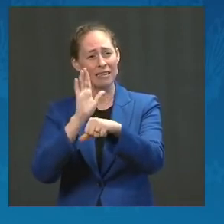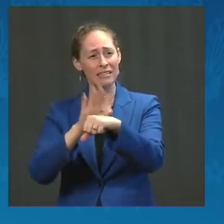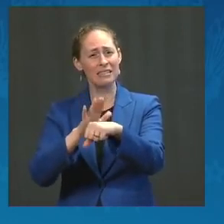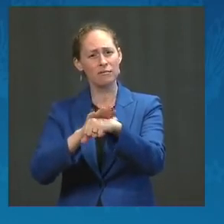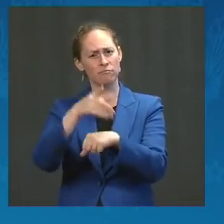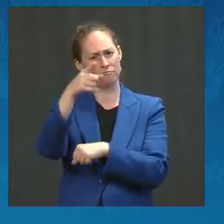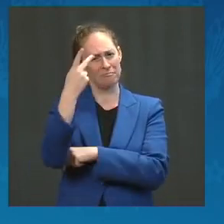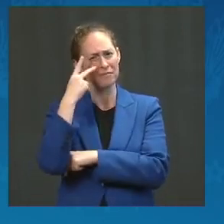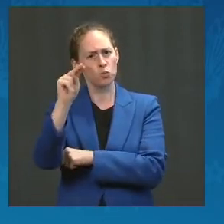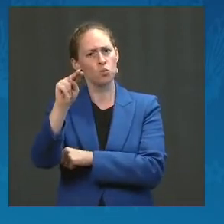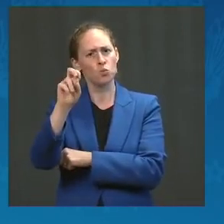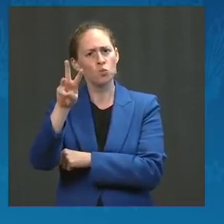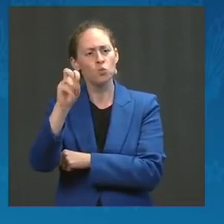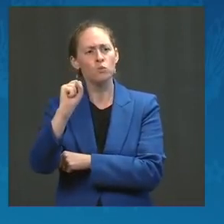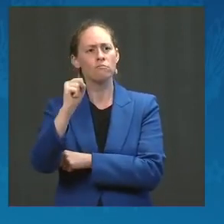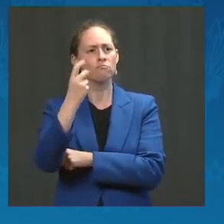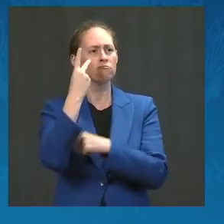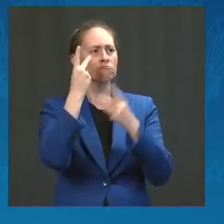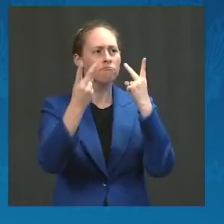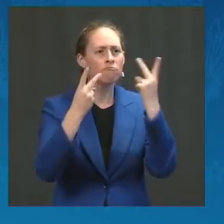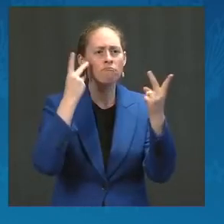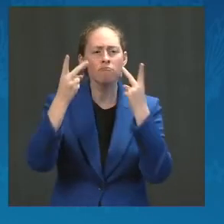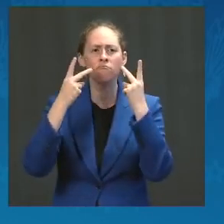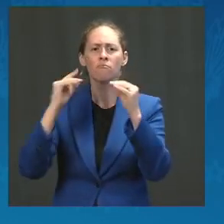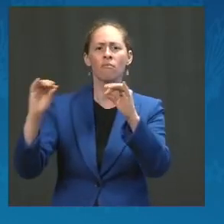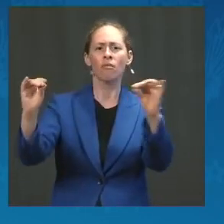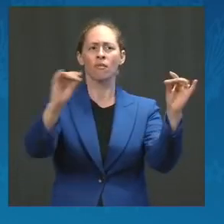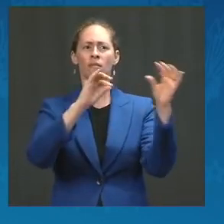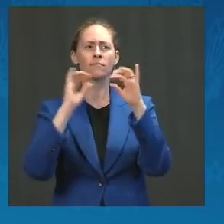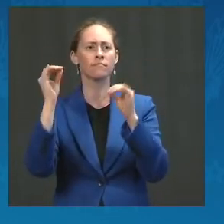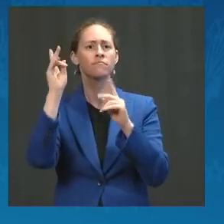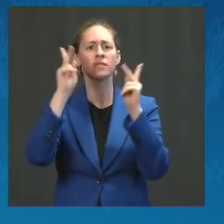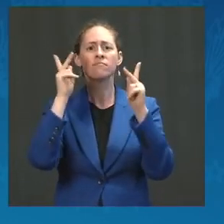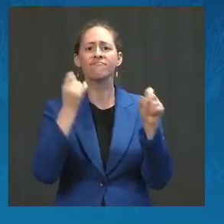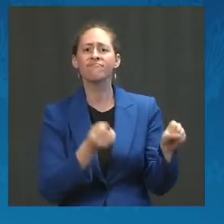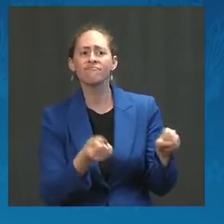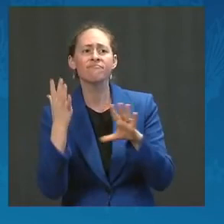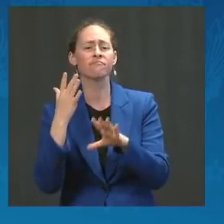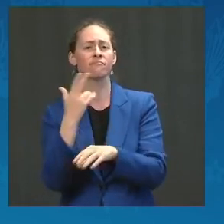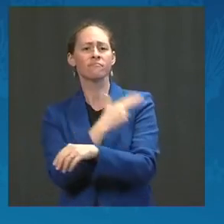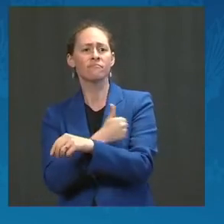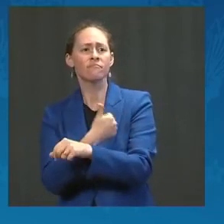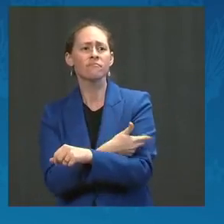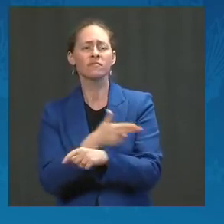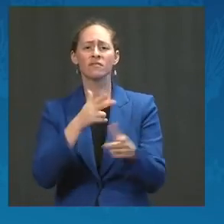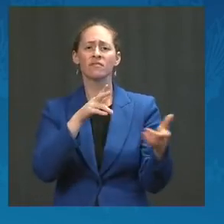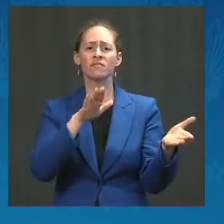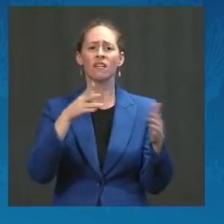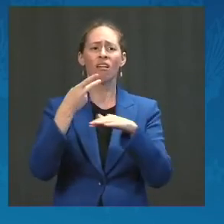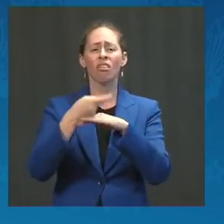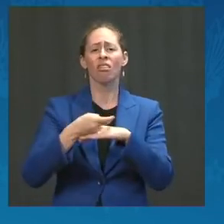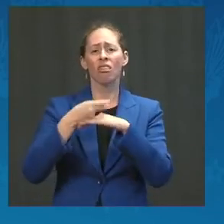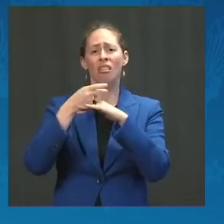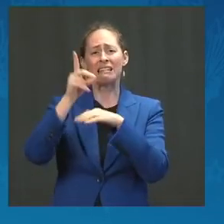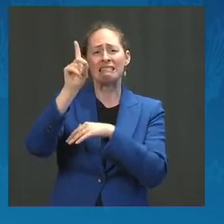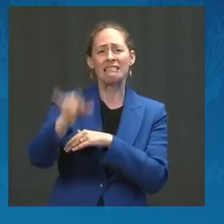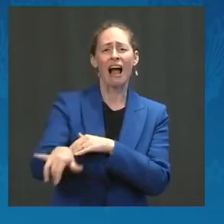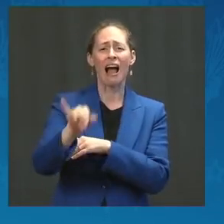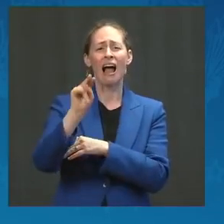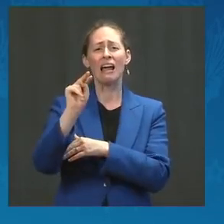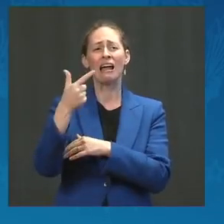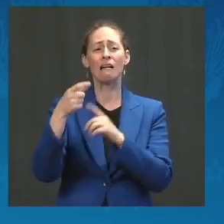see stories about unvaccinated patients in hospitals. As they're lying in bed dying from COVID-19, they're asking,